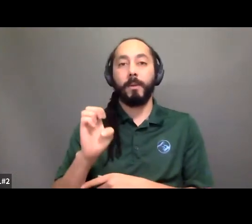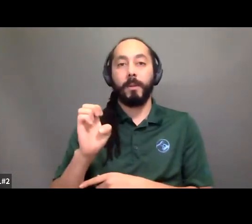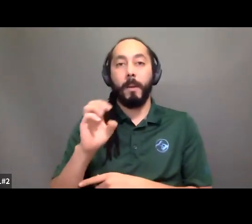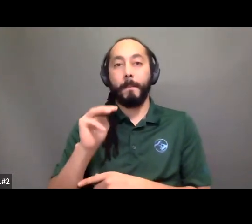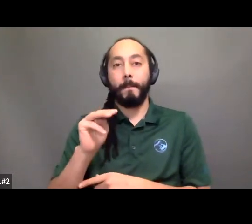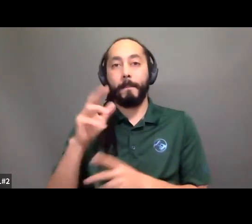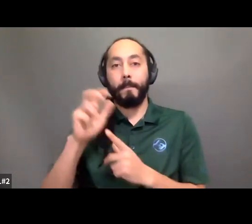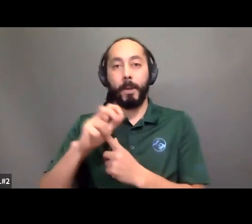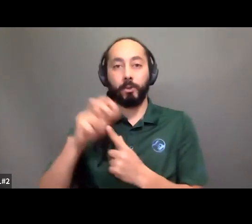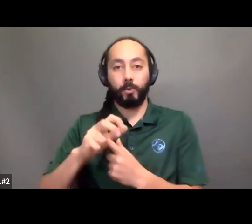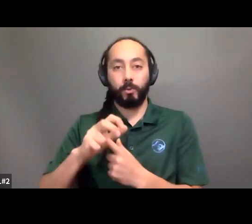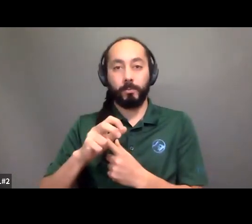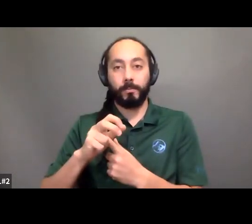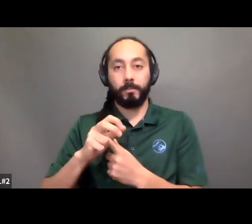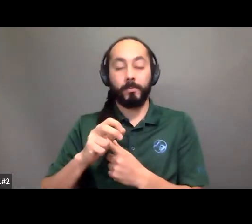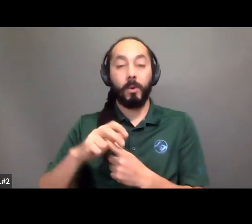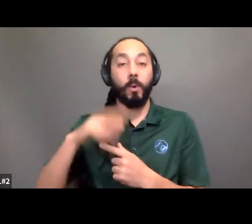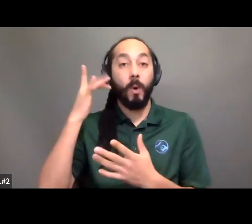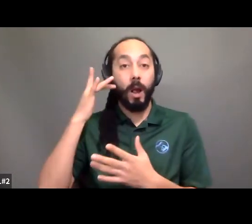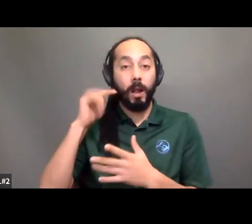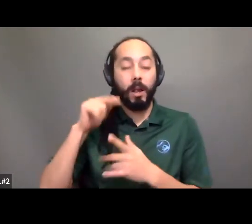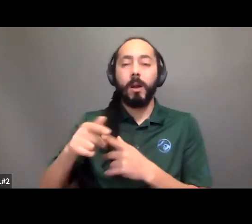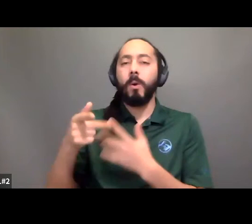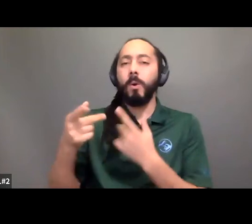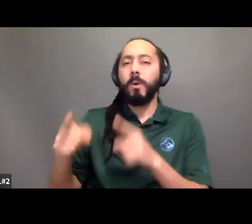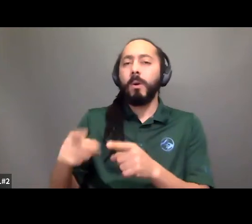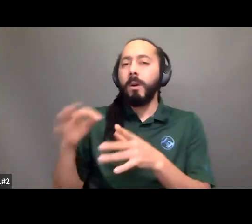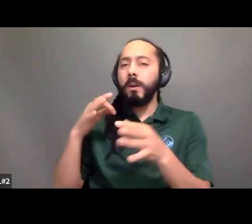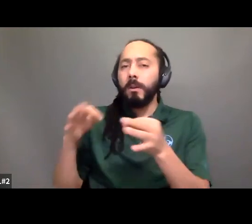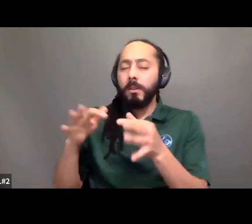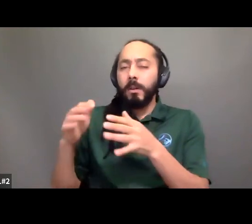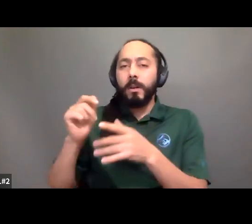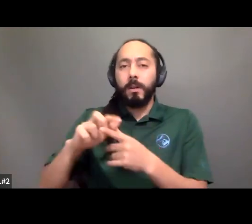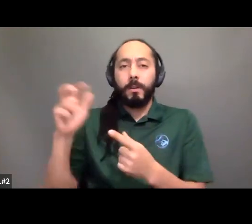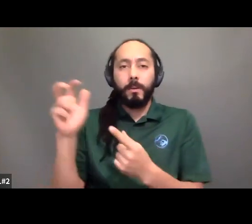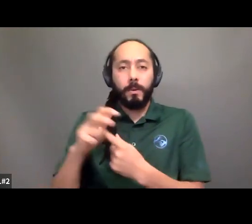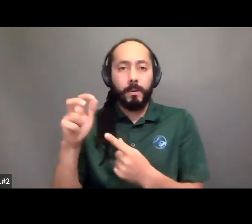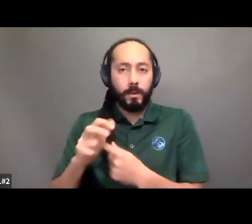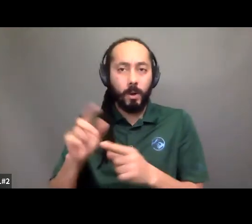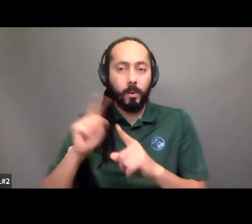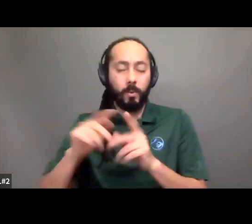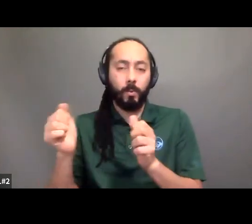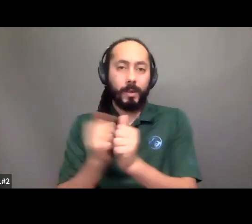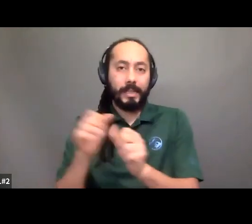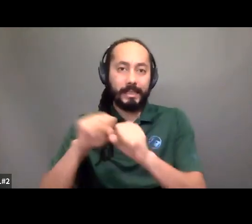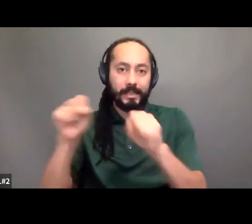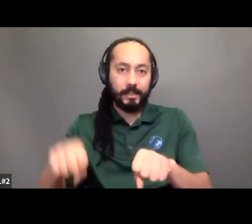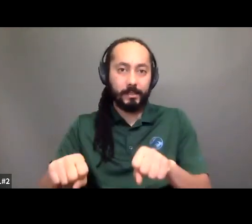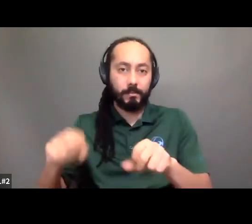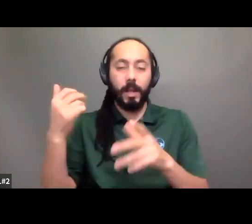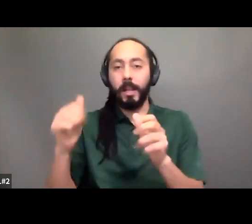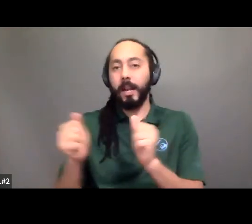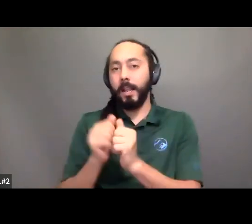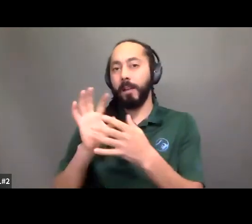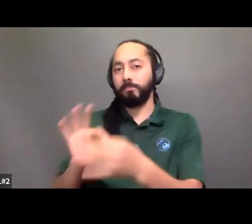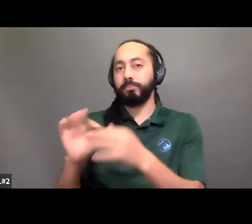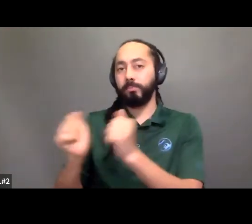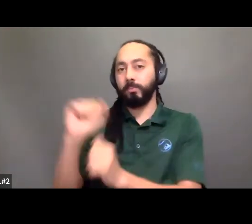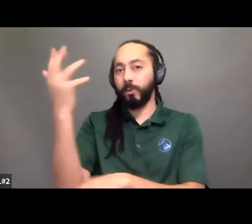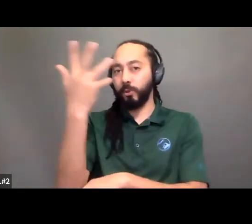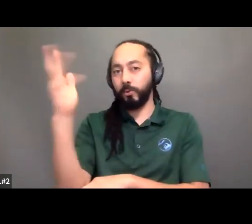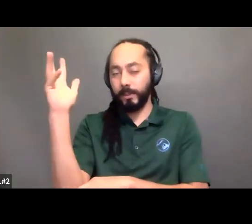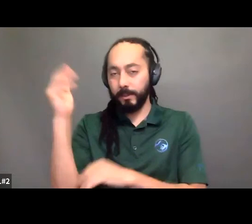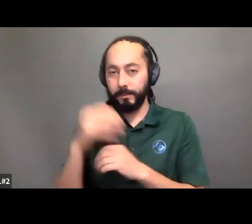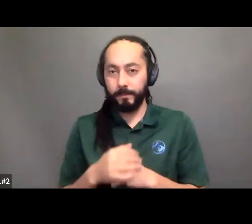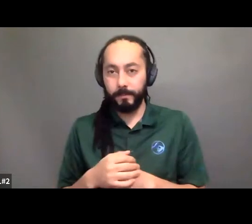on damaged root systems and the complex communication networks between trees that they carry. Our vision was and